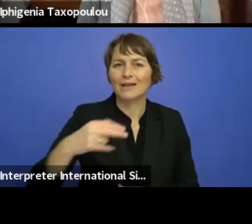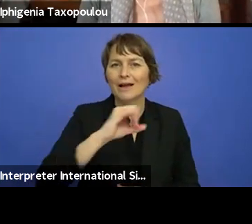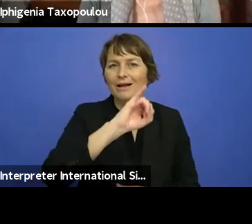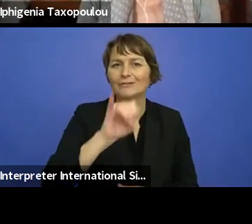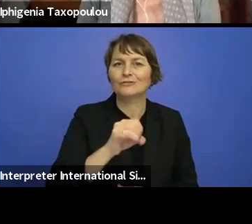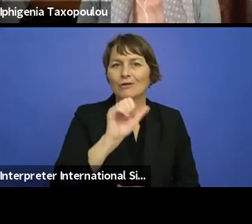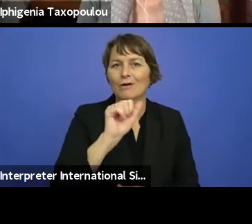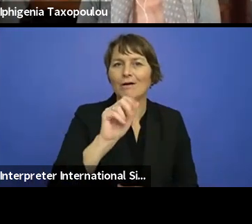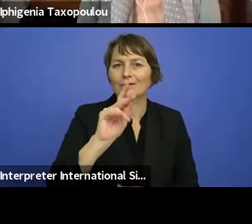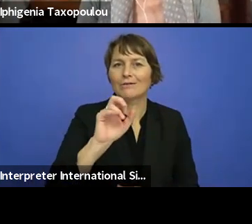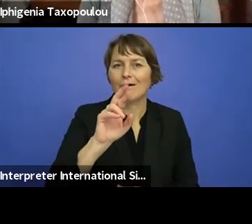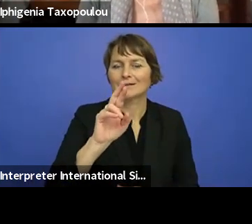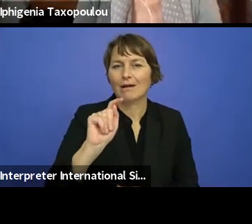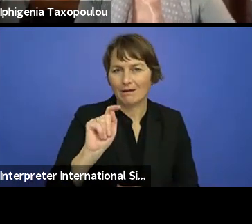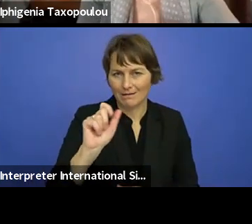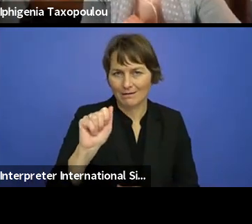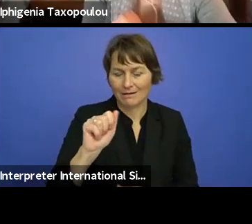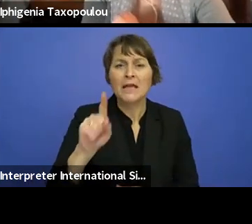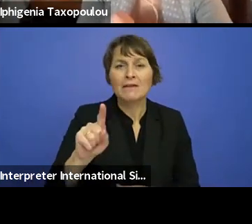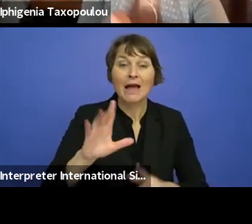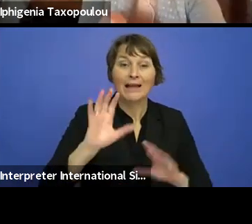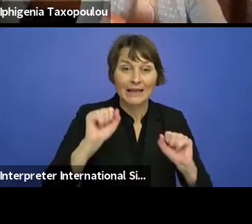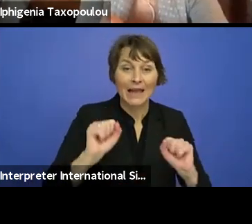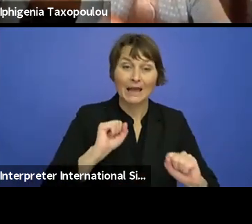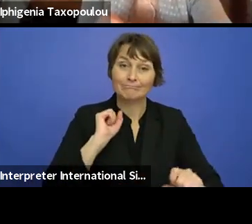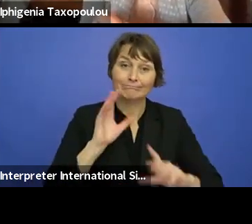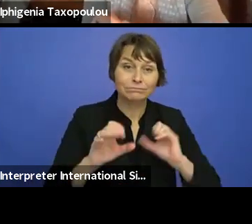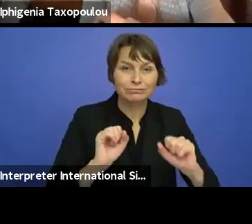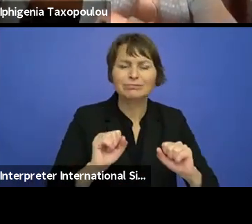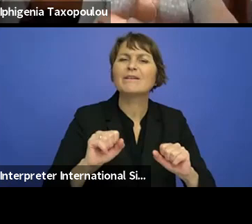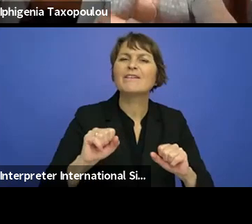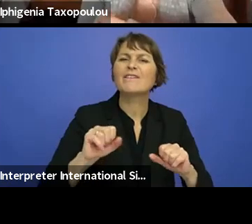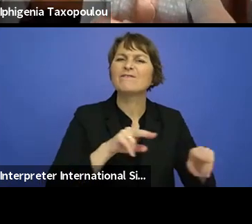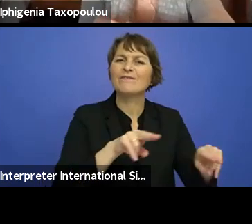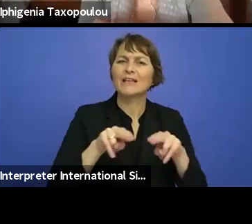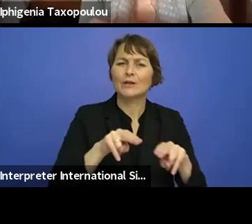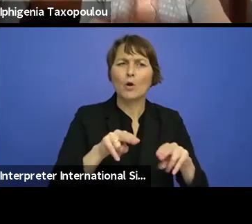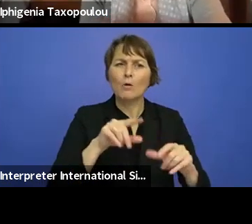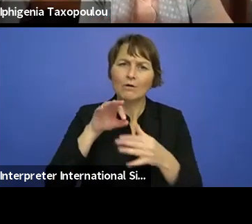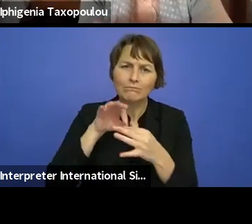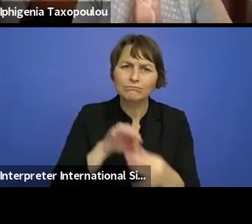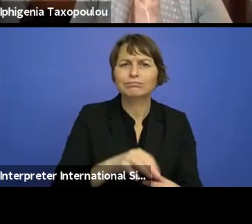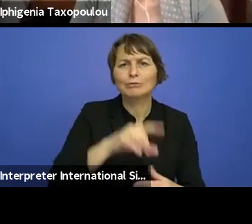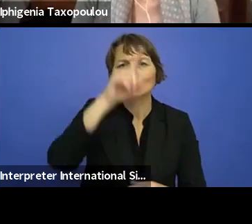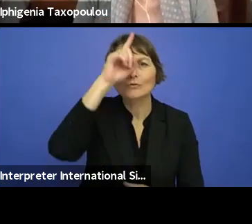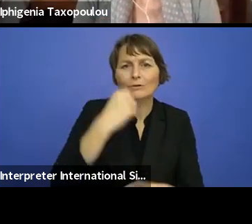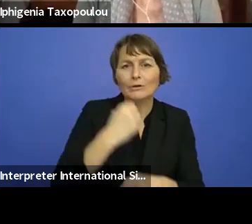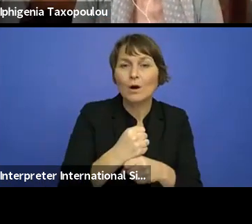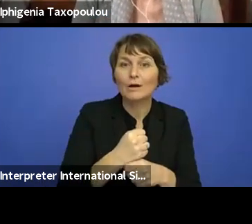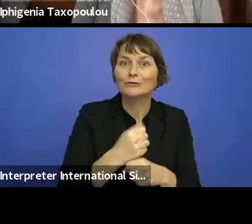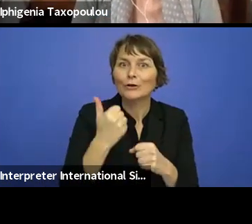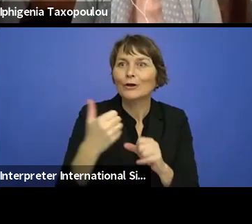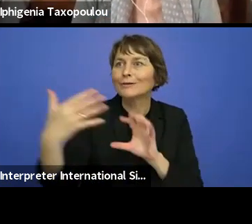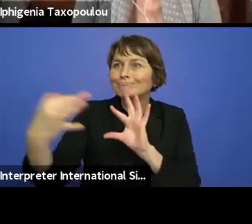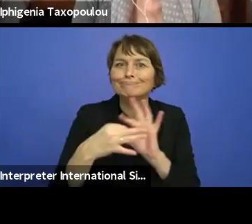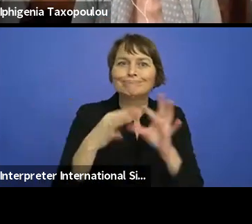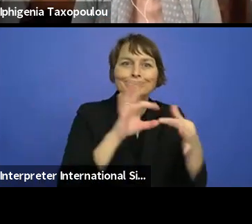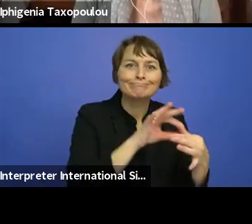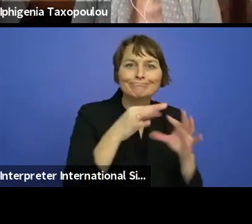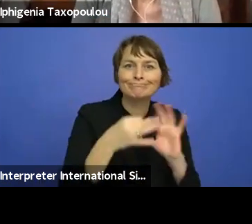we can make this kind of connection when we have this kind of connection. And yeah, it's great to use the